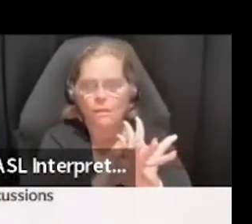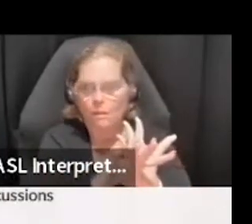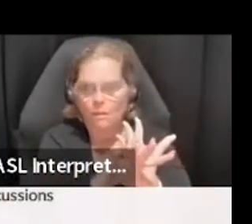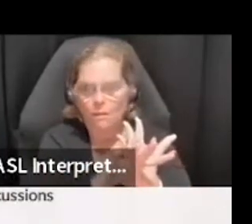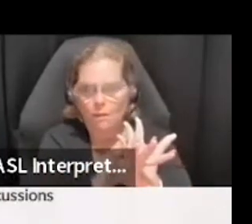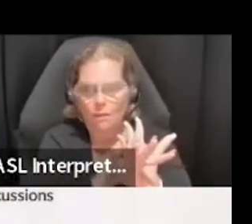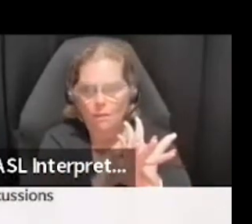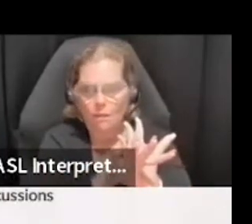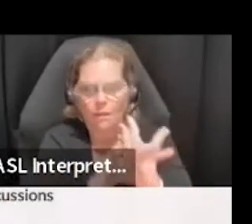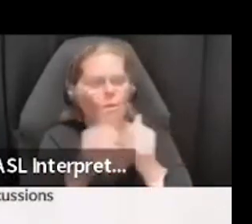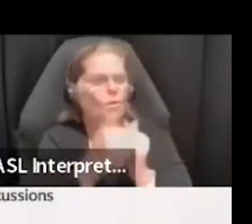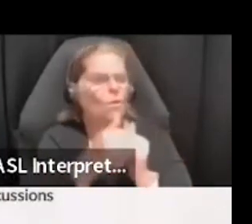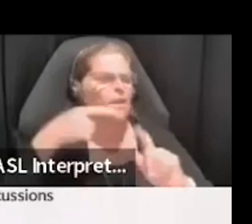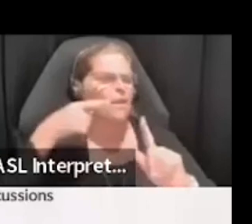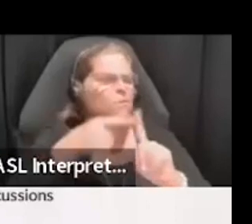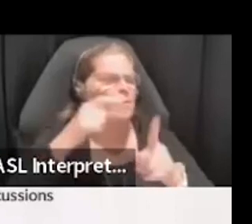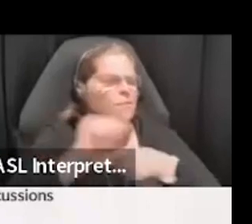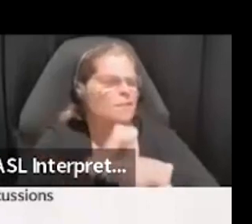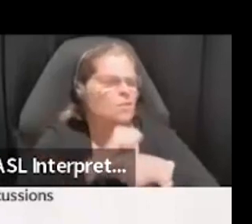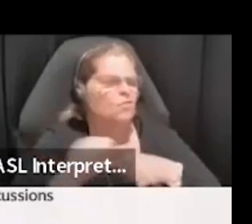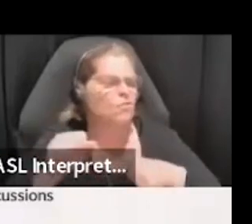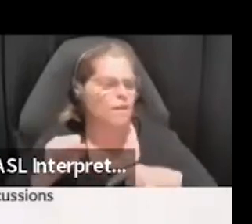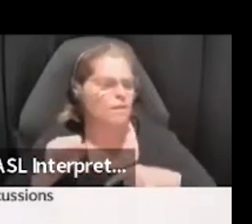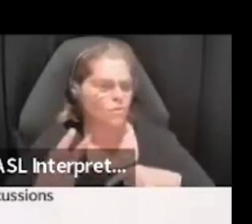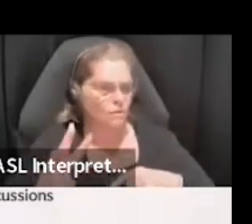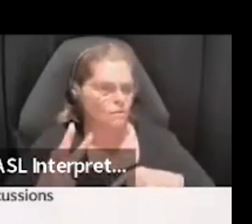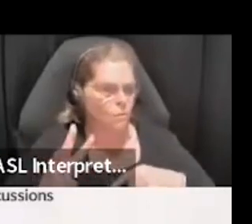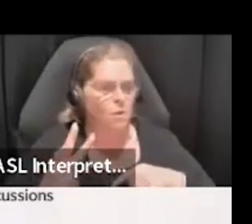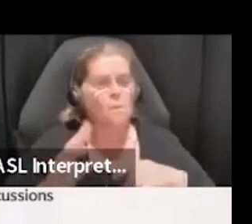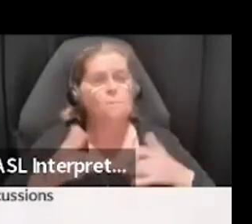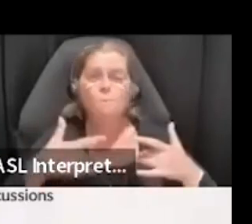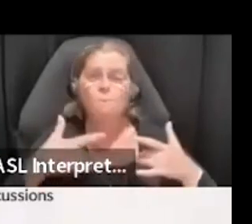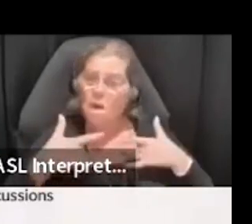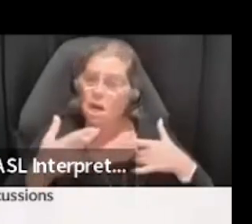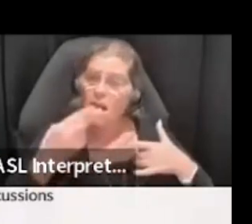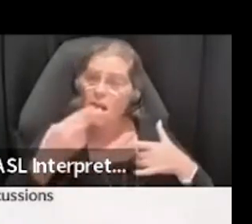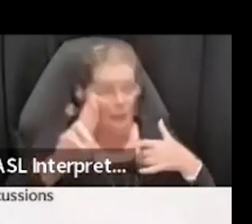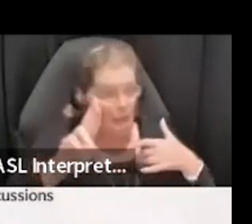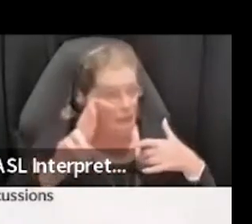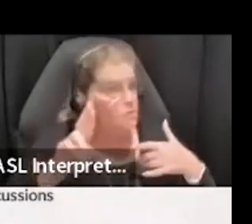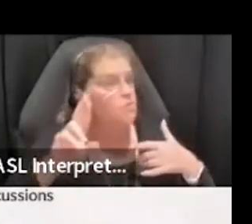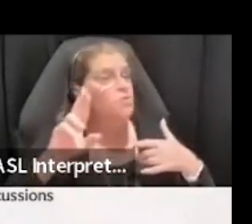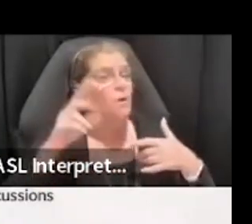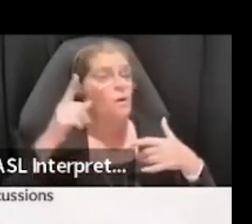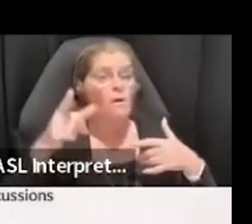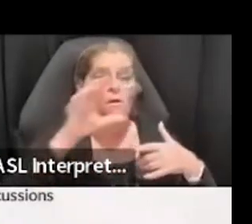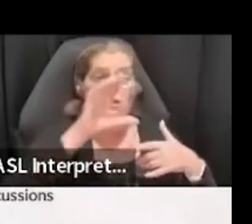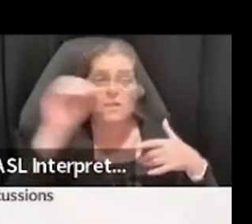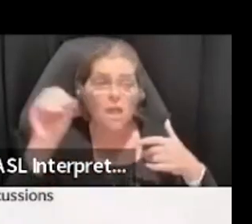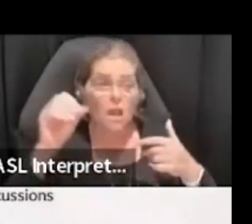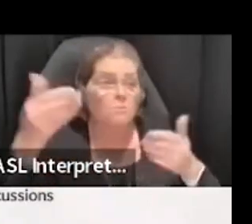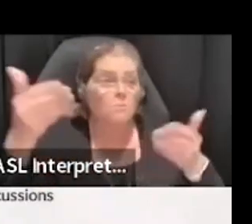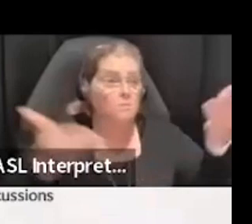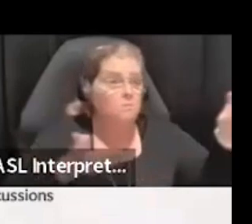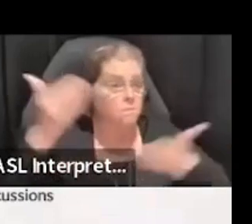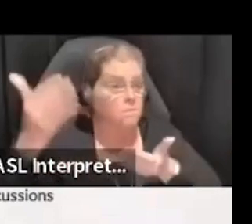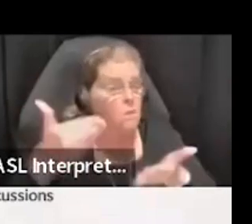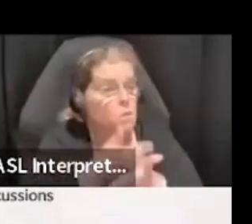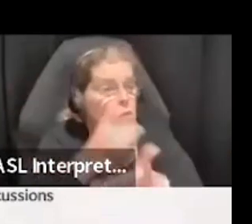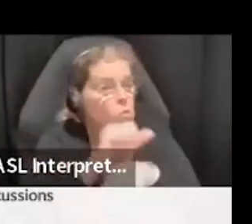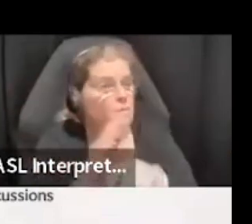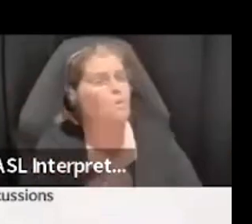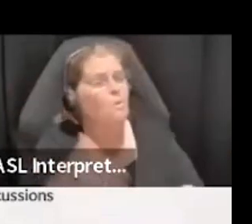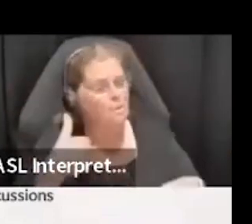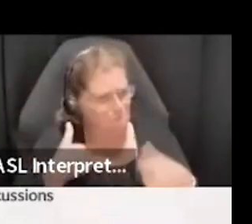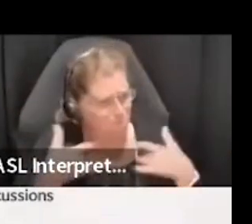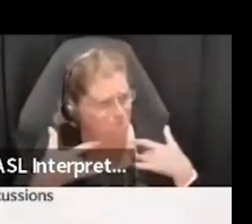training software. This is often done with most HR departments at companies when they are onboarding new employees.